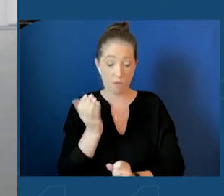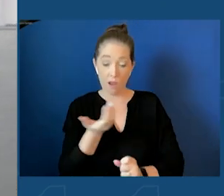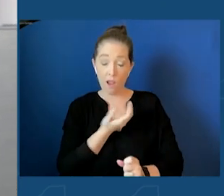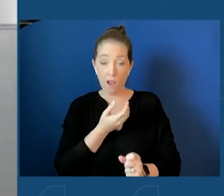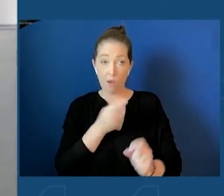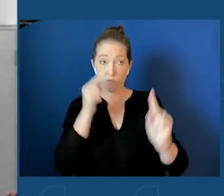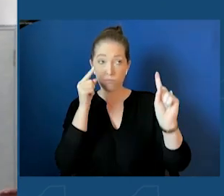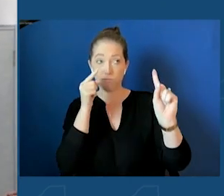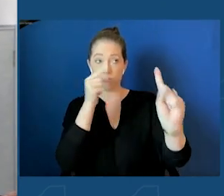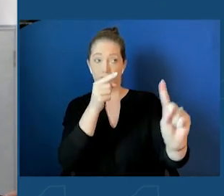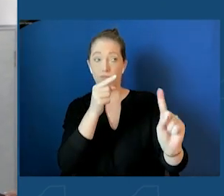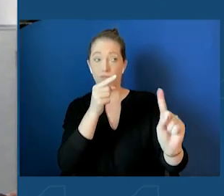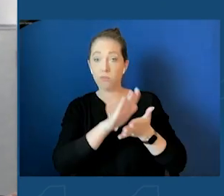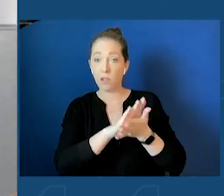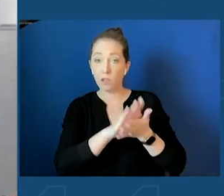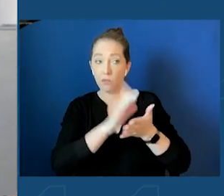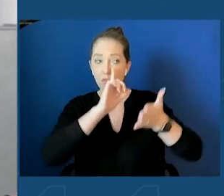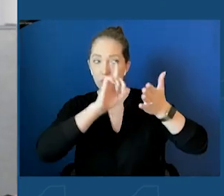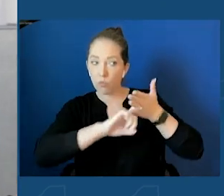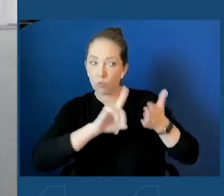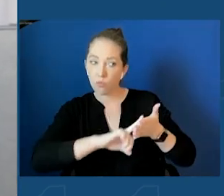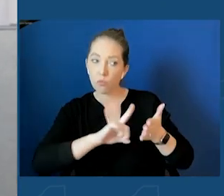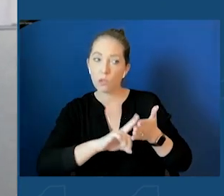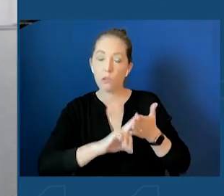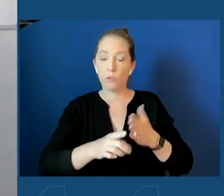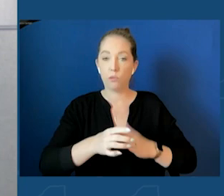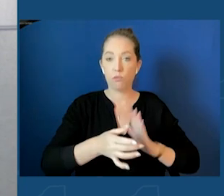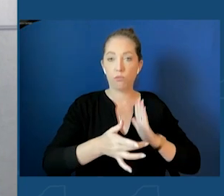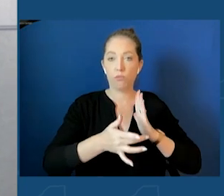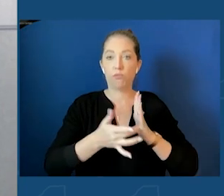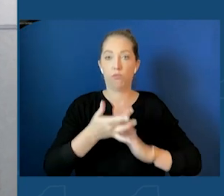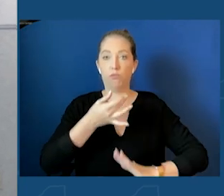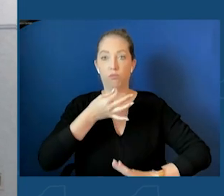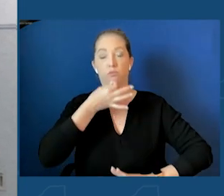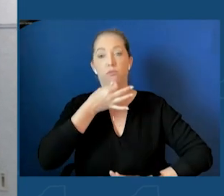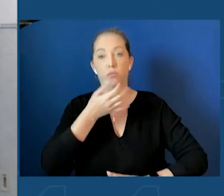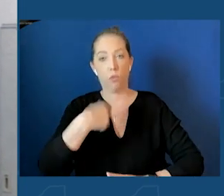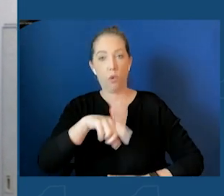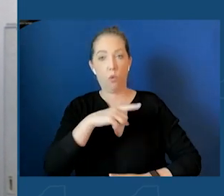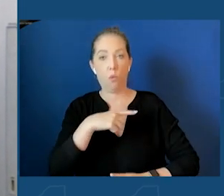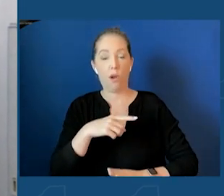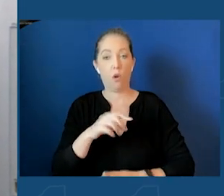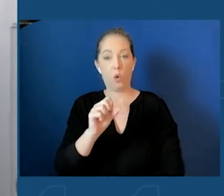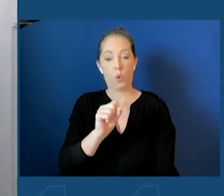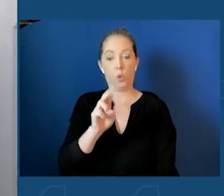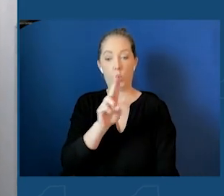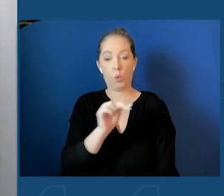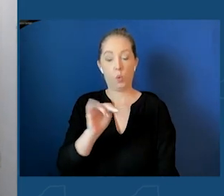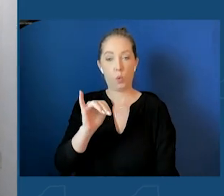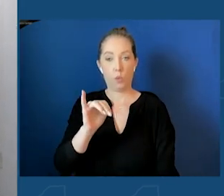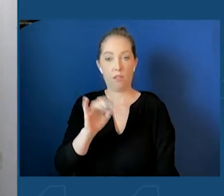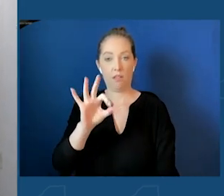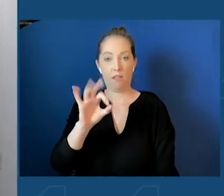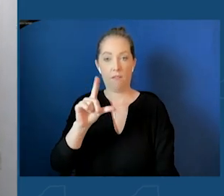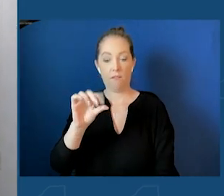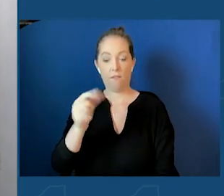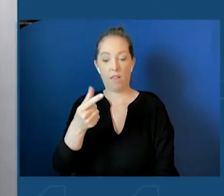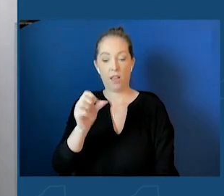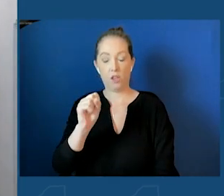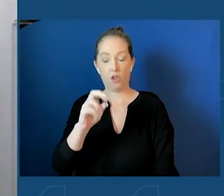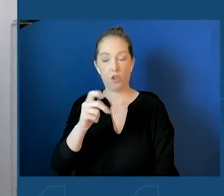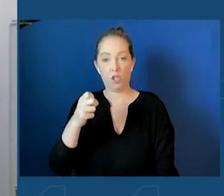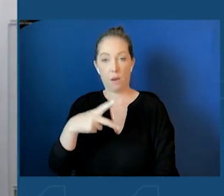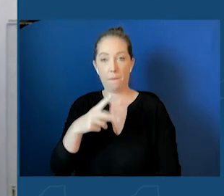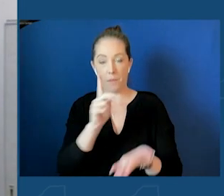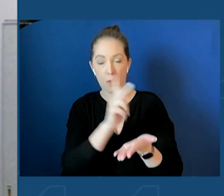academic and research excellence as a SUNY flagship university. And today especially, we would like to recognize her